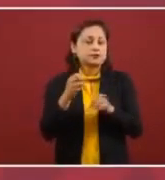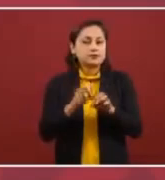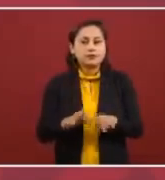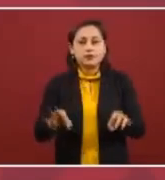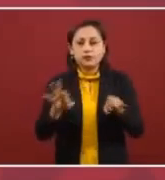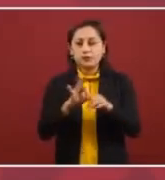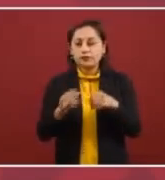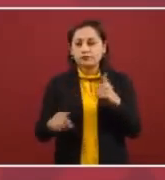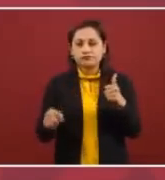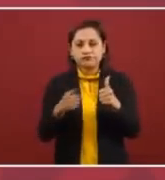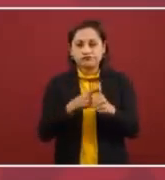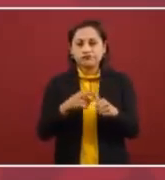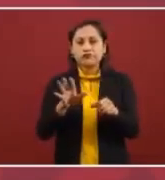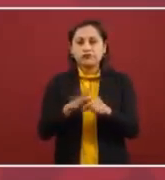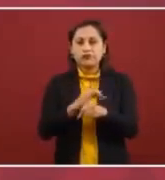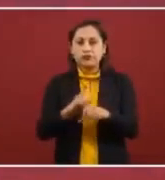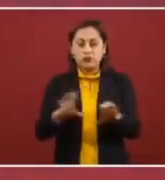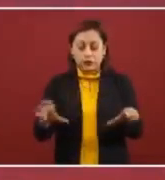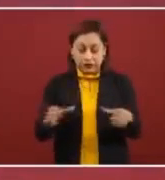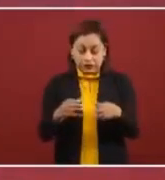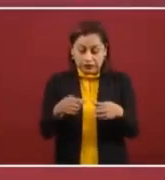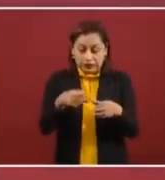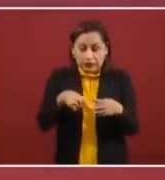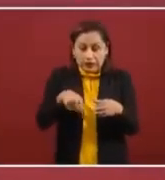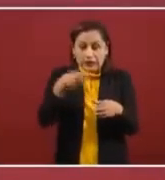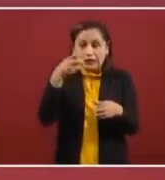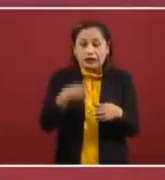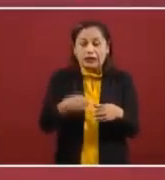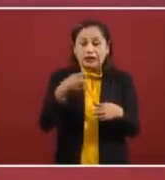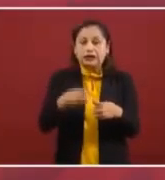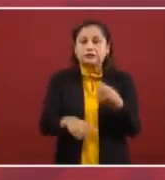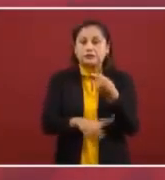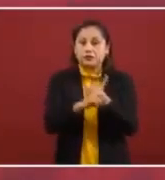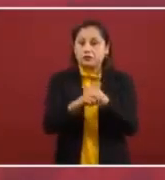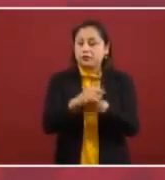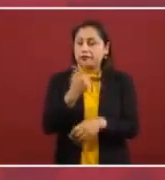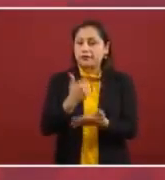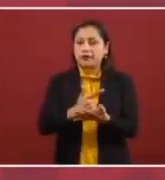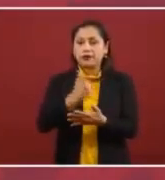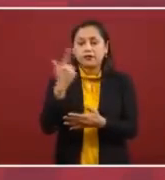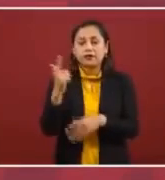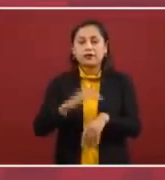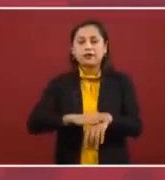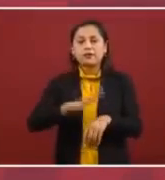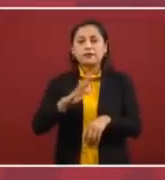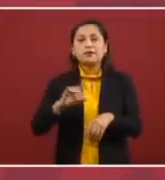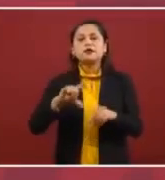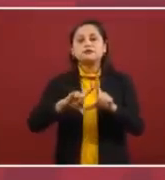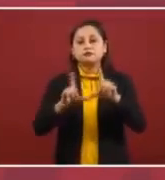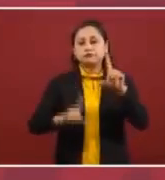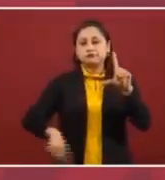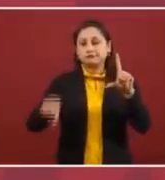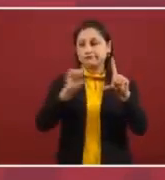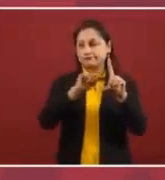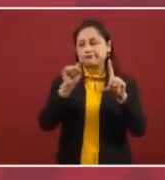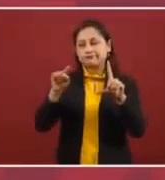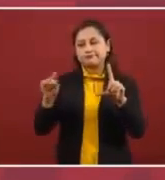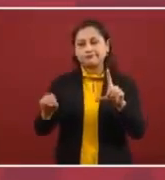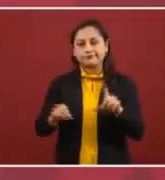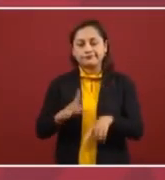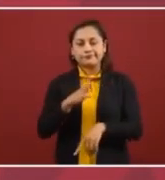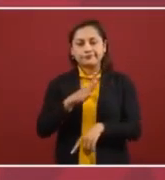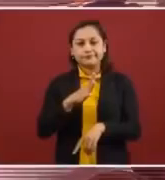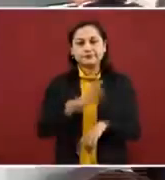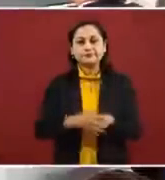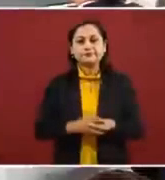which meets the fourth part of these problems and is throughout the